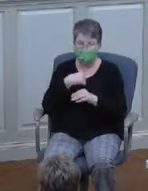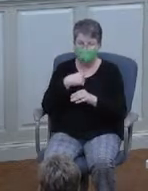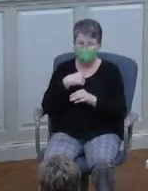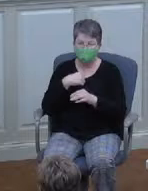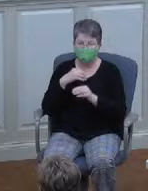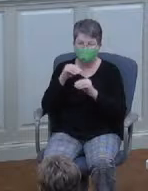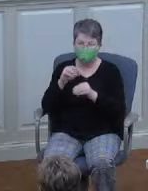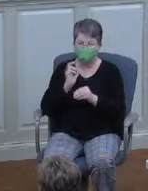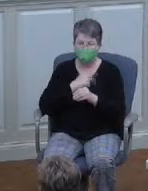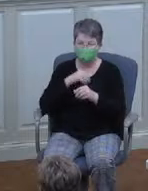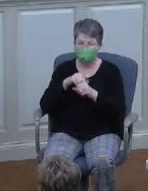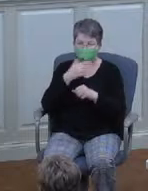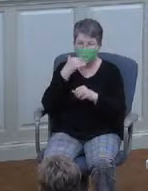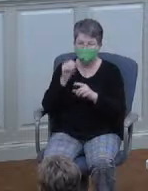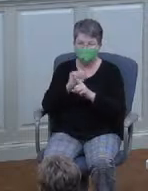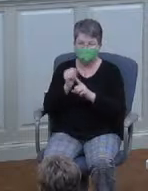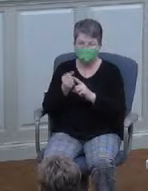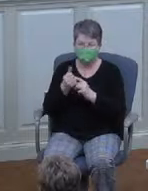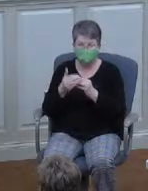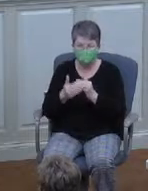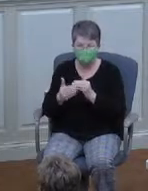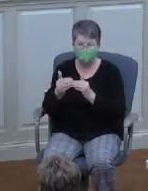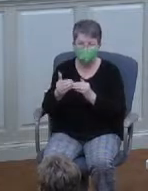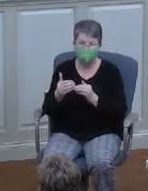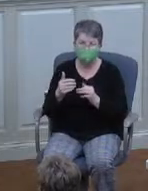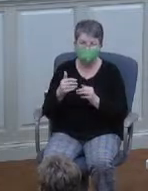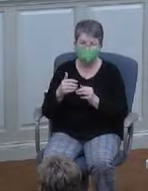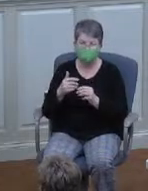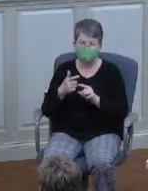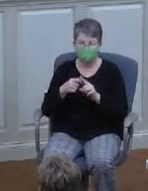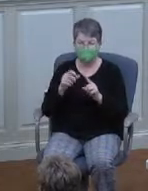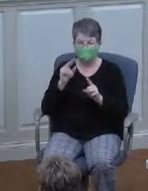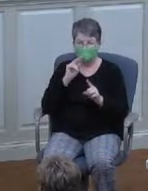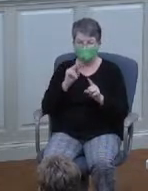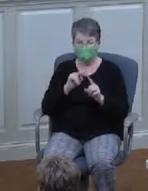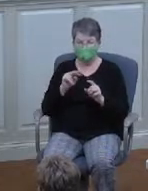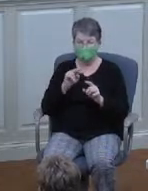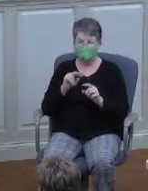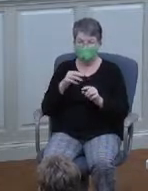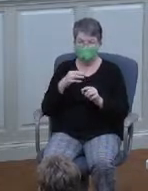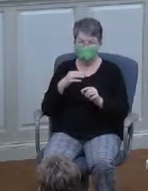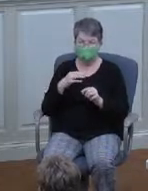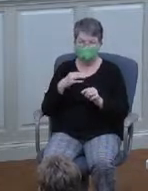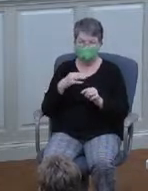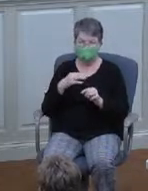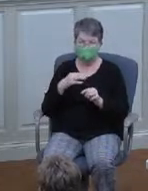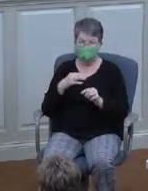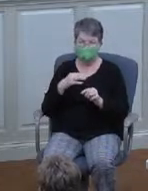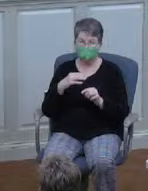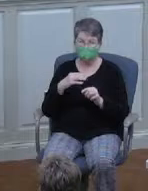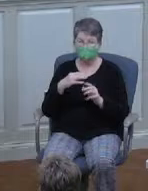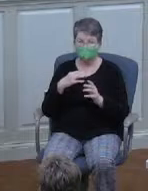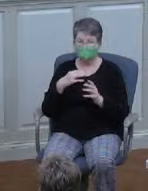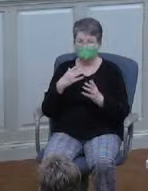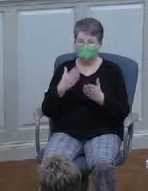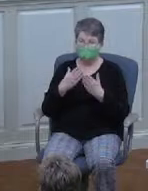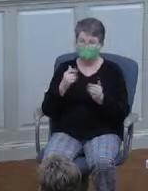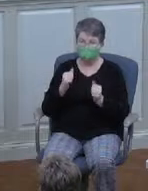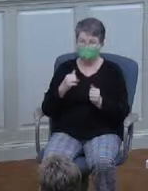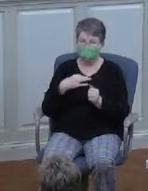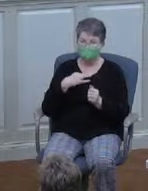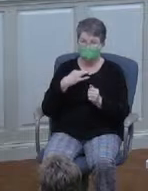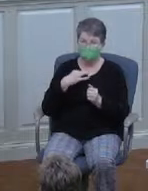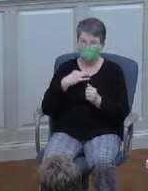situation moving forward from looking at applicability to some of those funds to